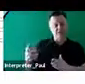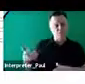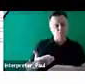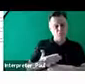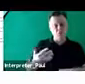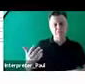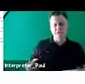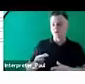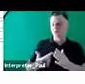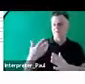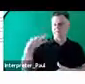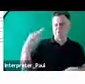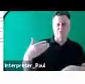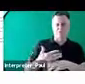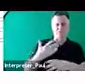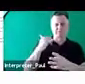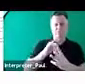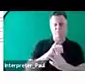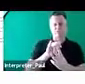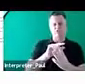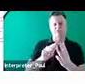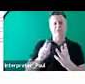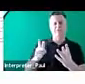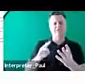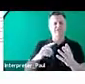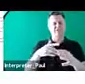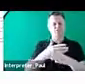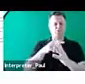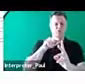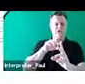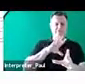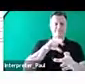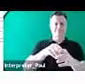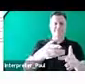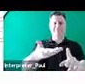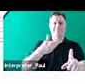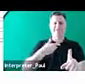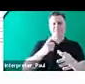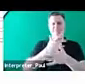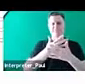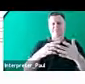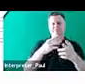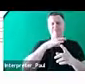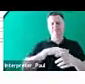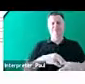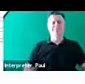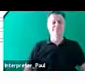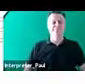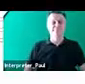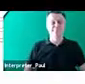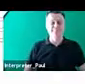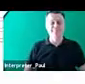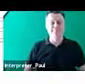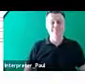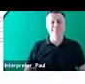about, as I said, it's about this whole work essence and what it provides us for. So let's just have a